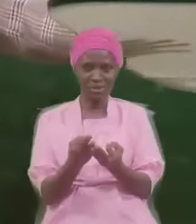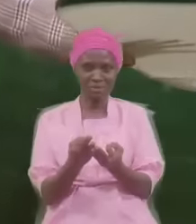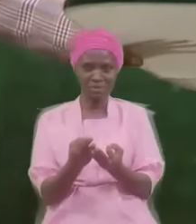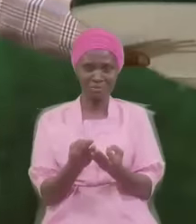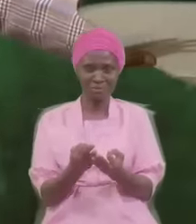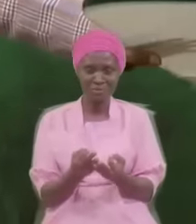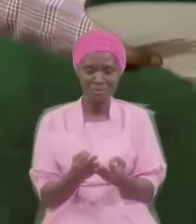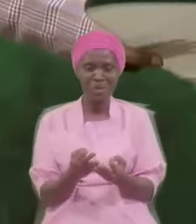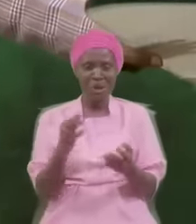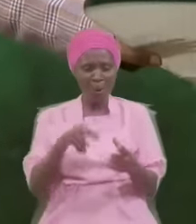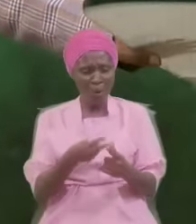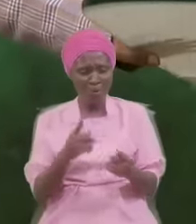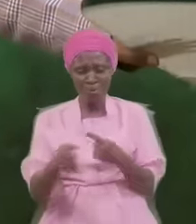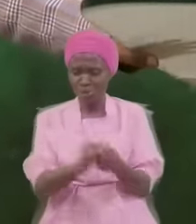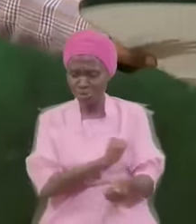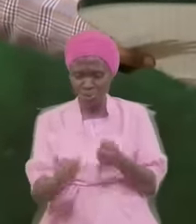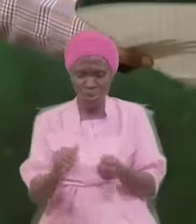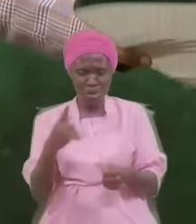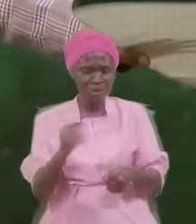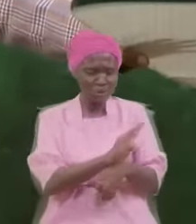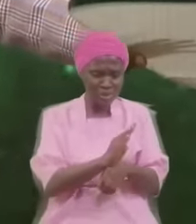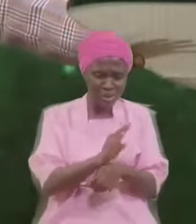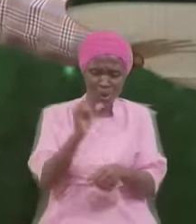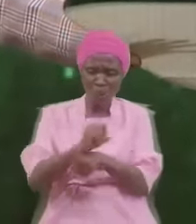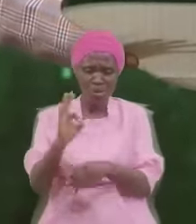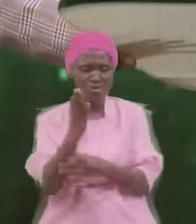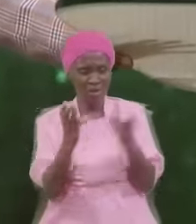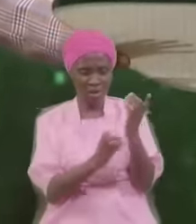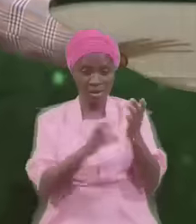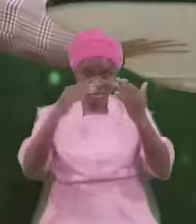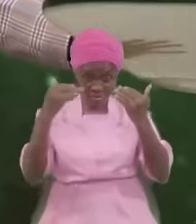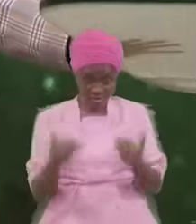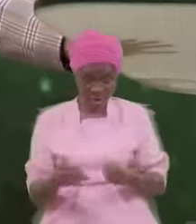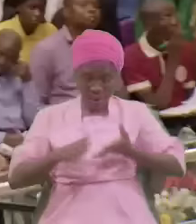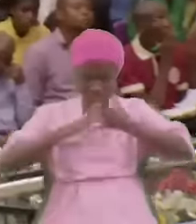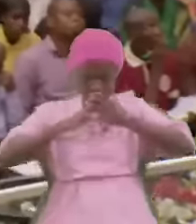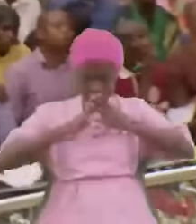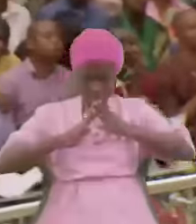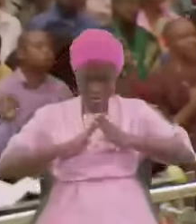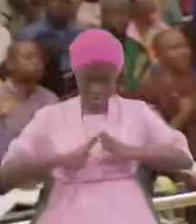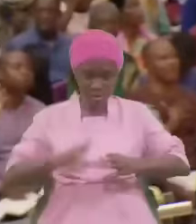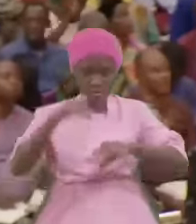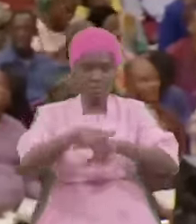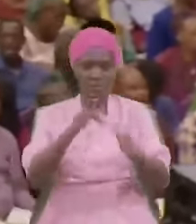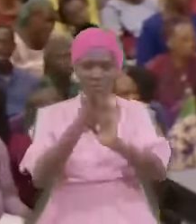work of your hand, peace, calmness tonight in Jesus'